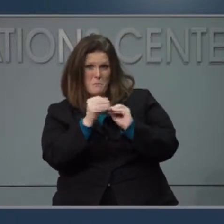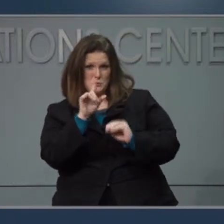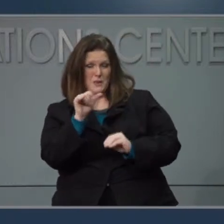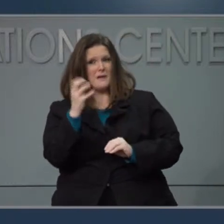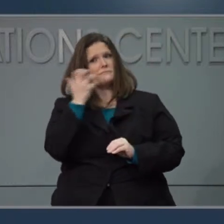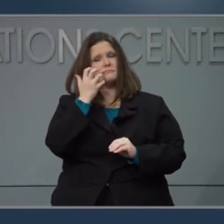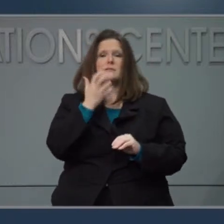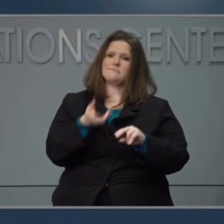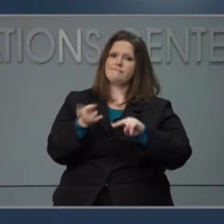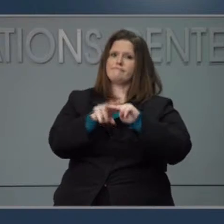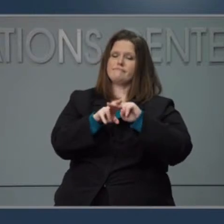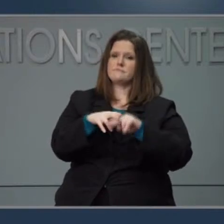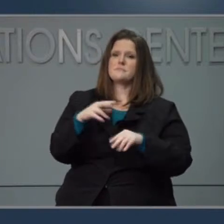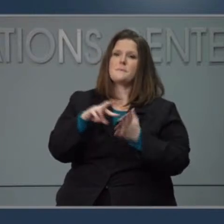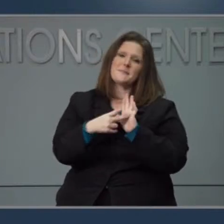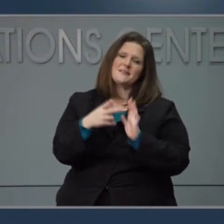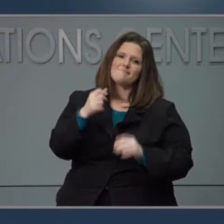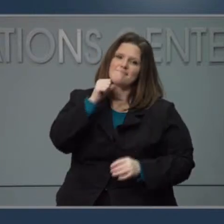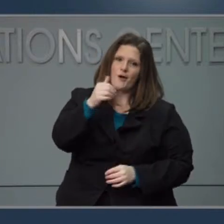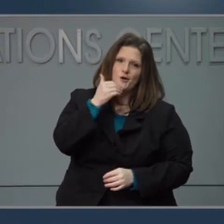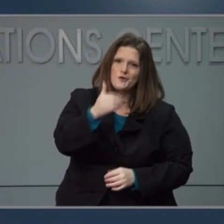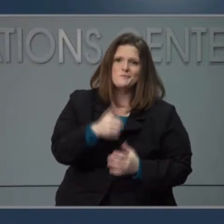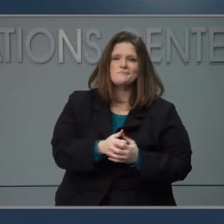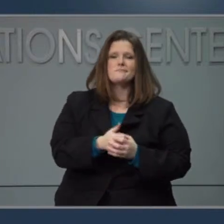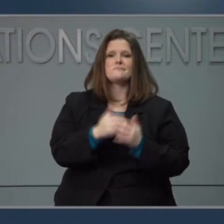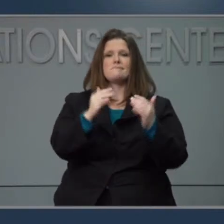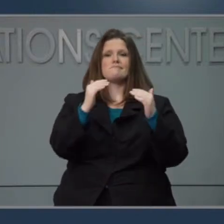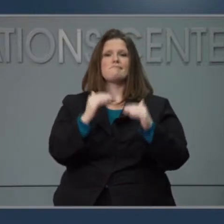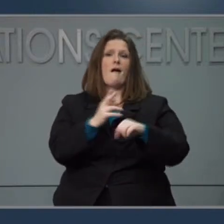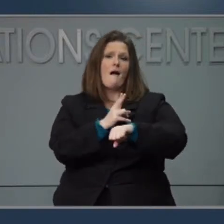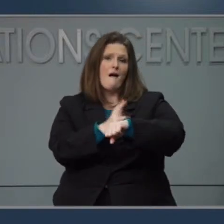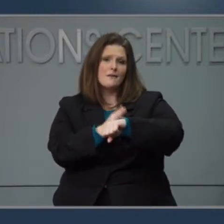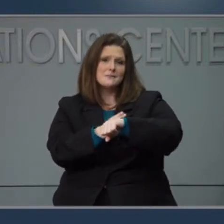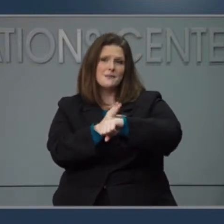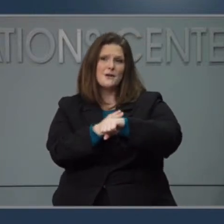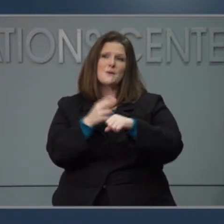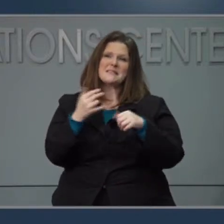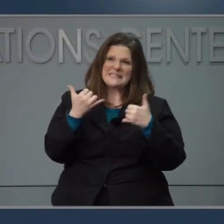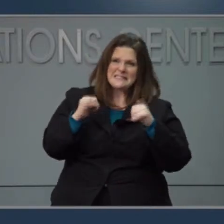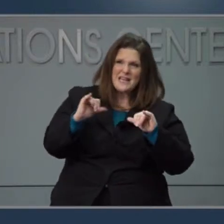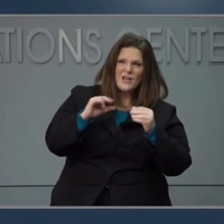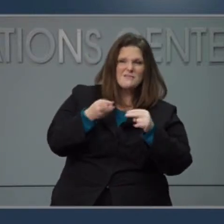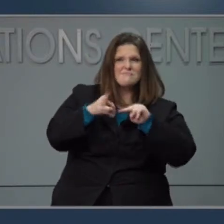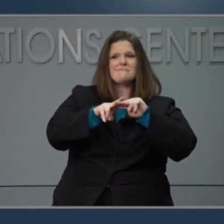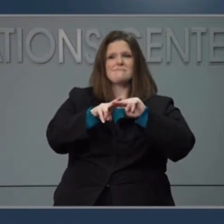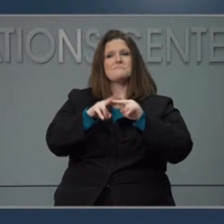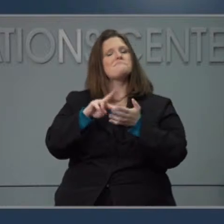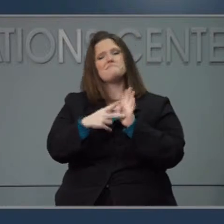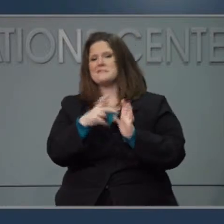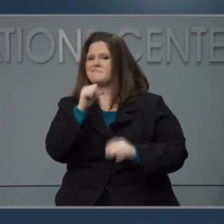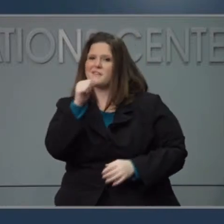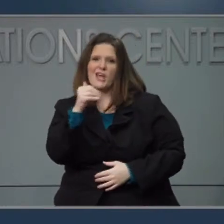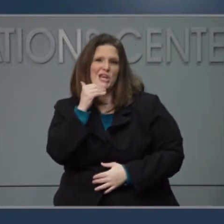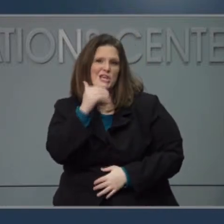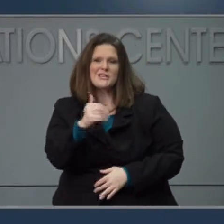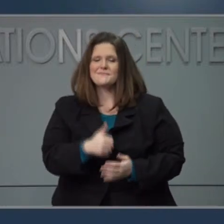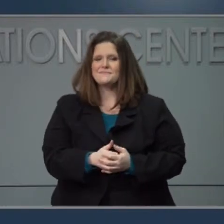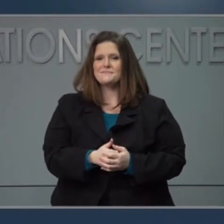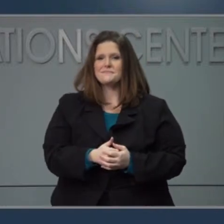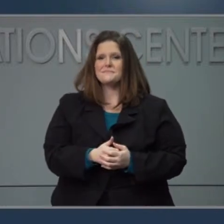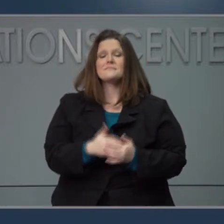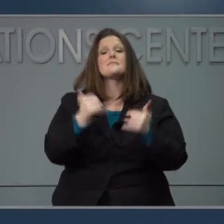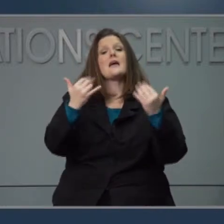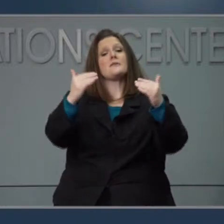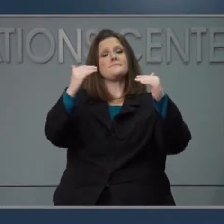we still have capacity. This gets a yellow line. So now onto our capacity indicators. Our testing capacity is